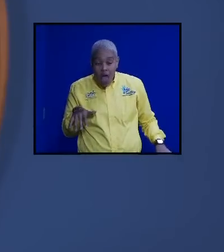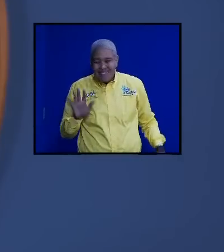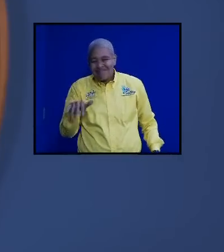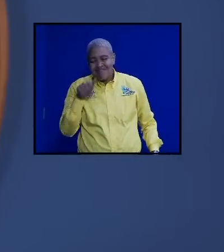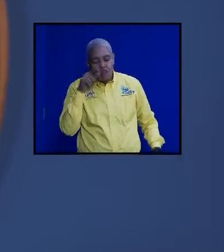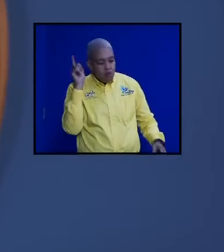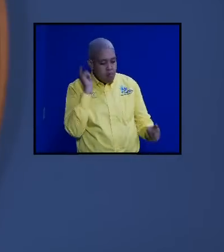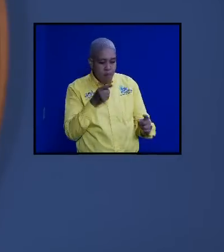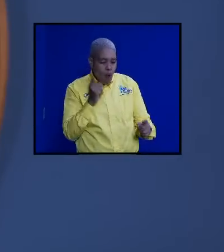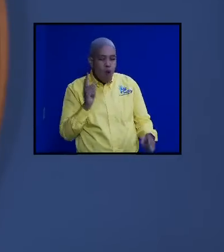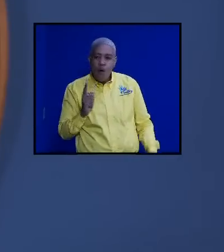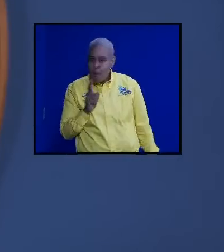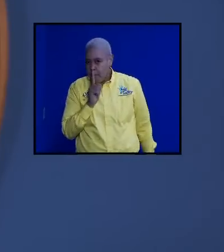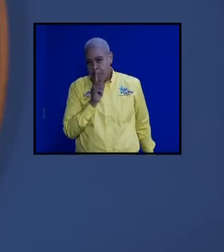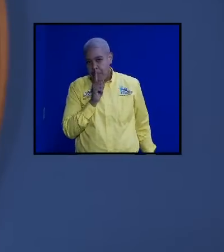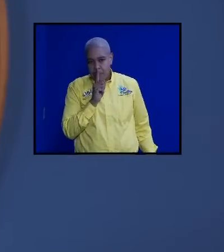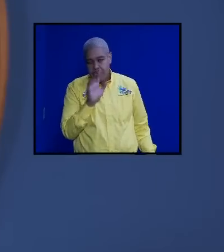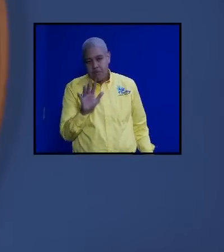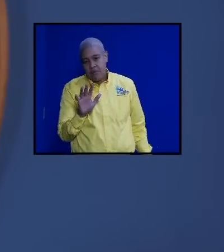what we are interested in.